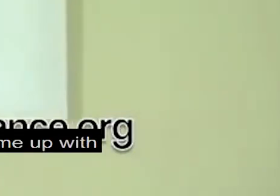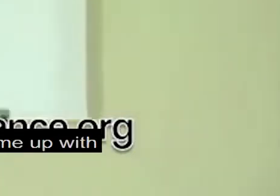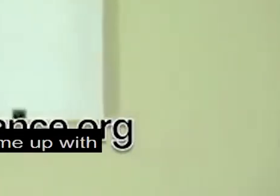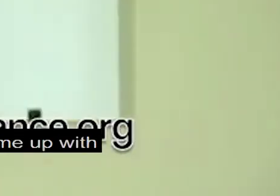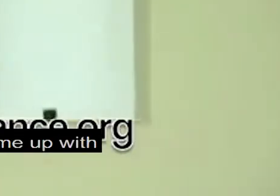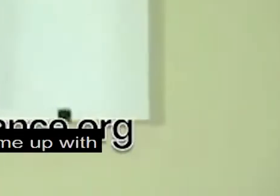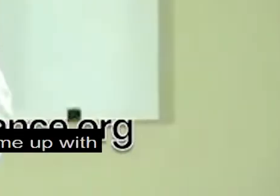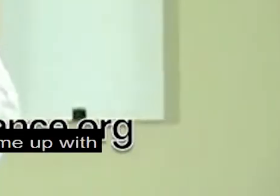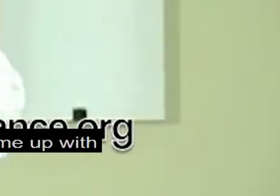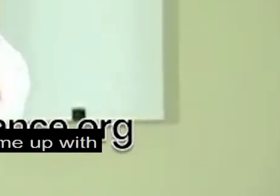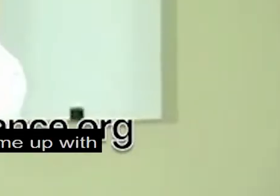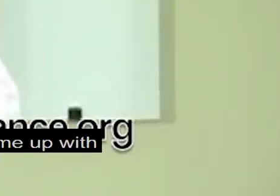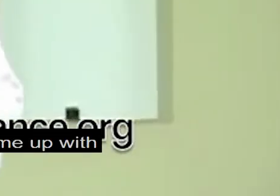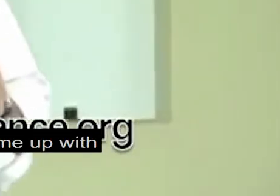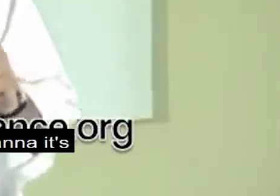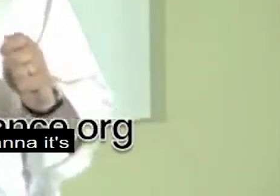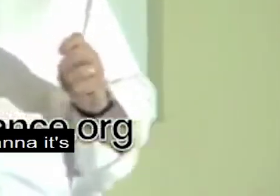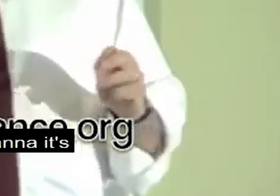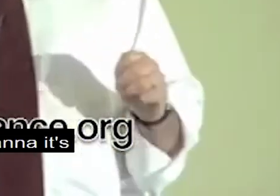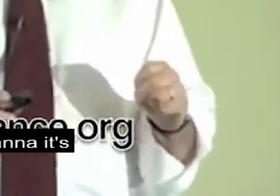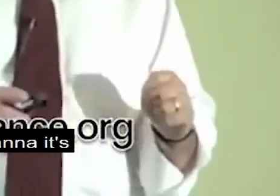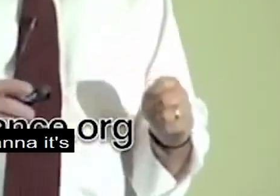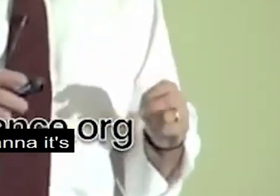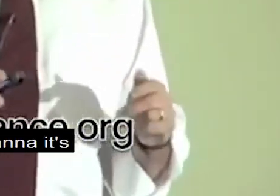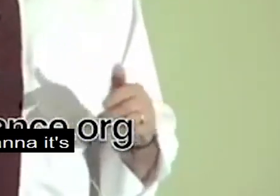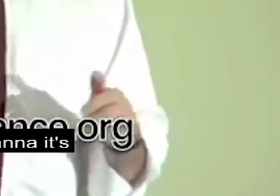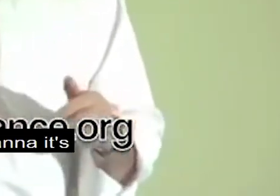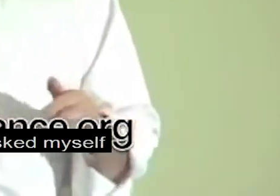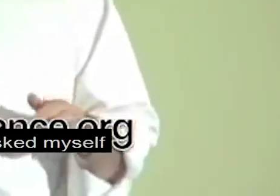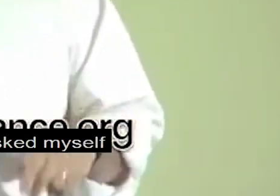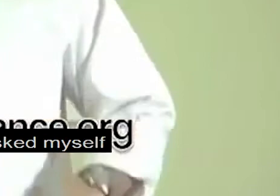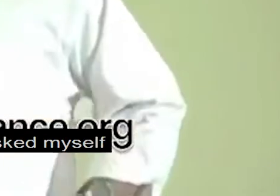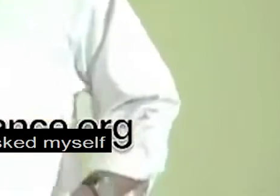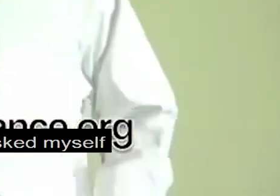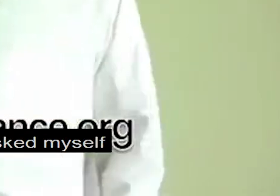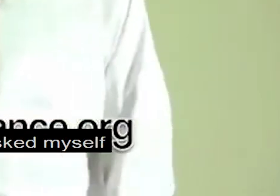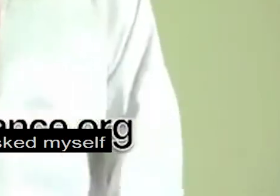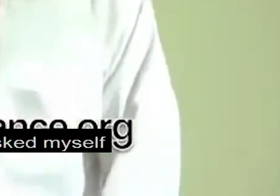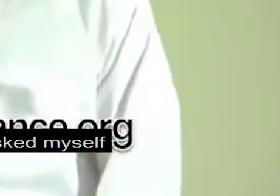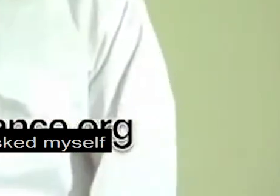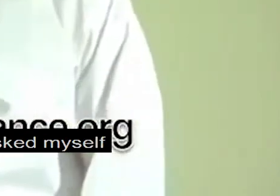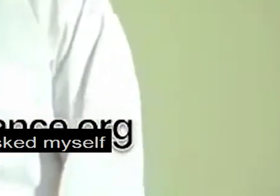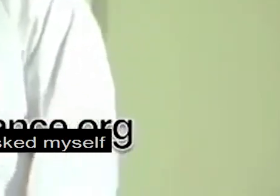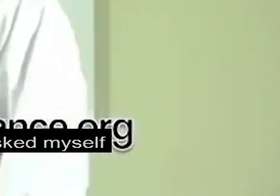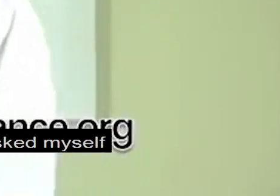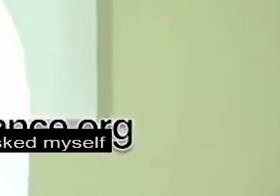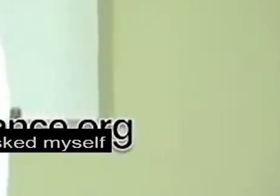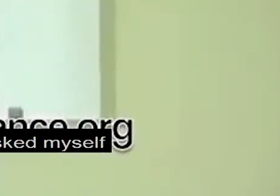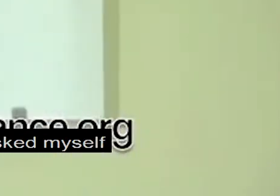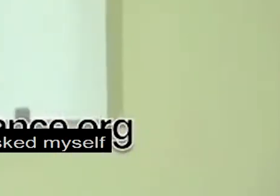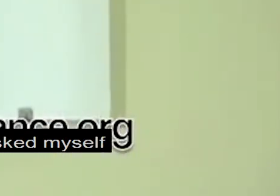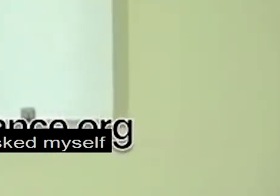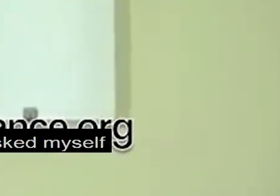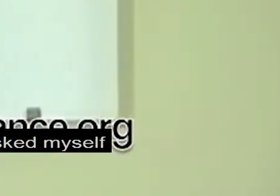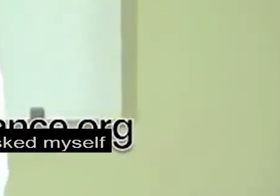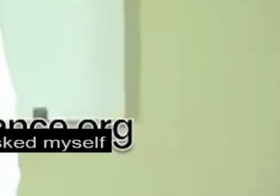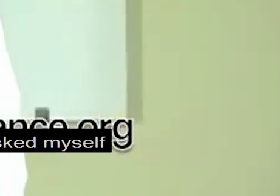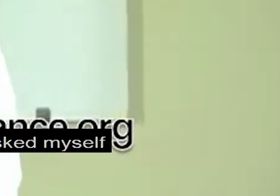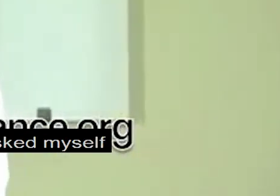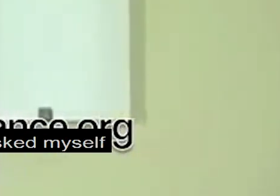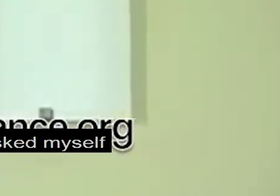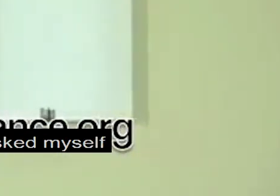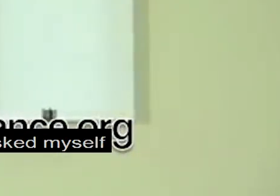and here's the conclusion I've come up with about kids do well if they wanna. It's wrong. Flat out,